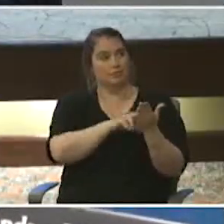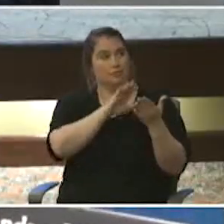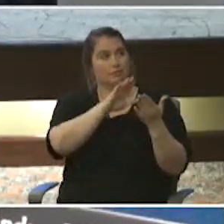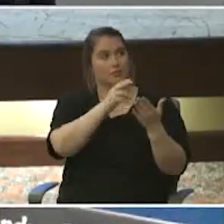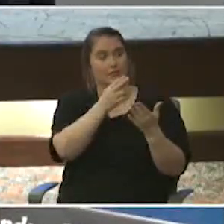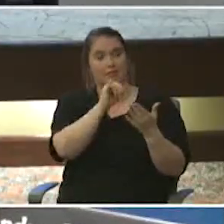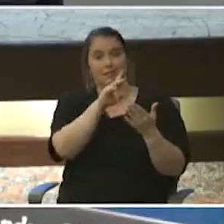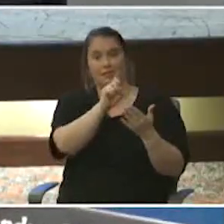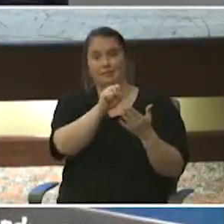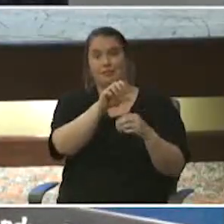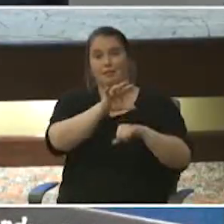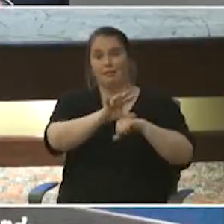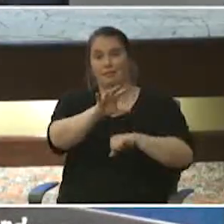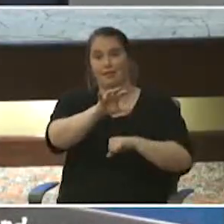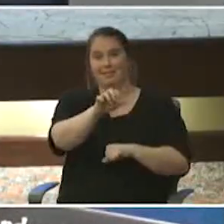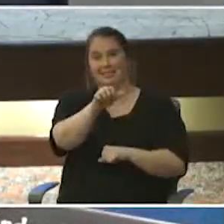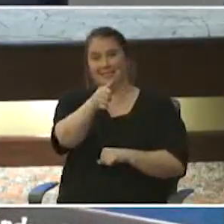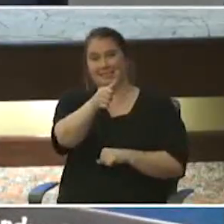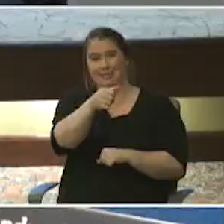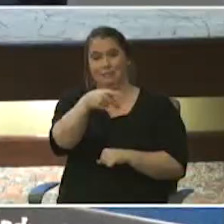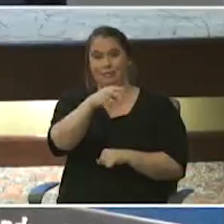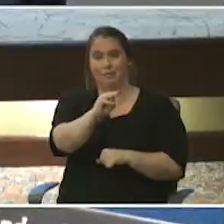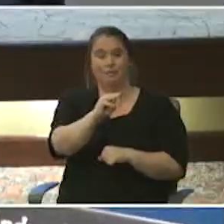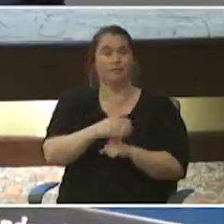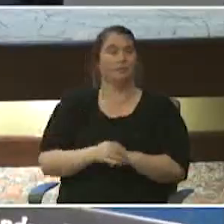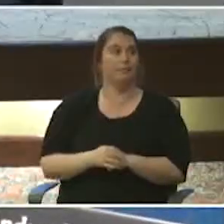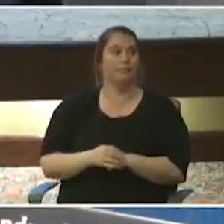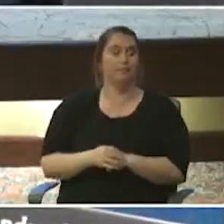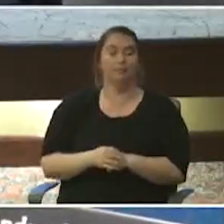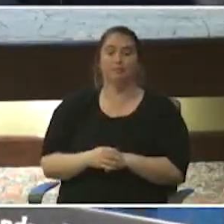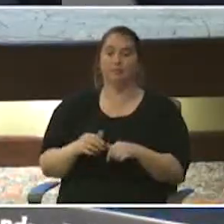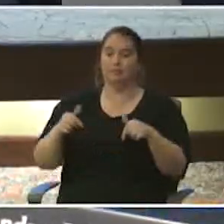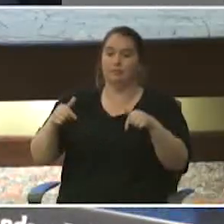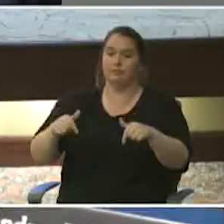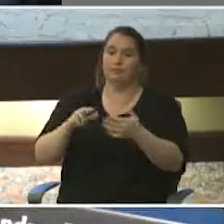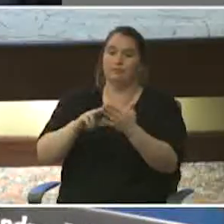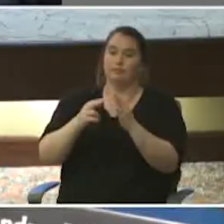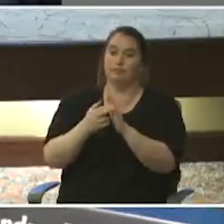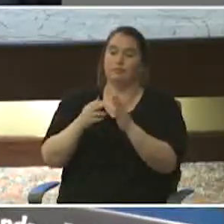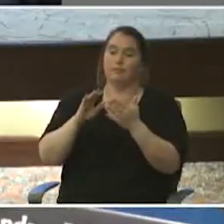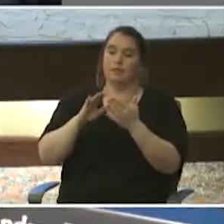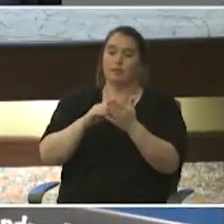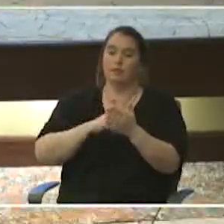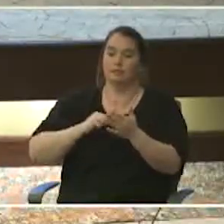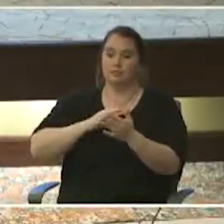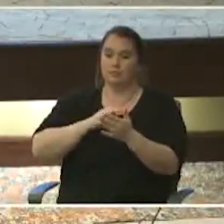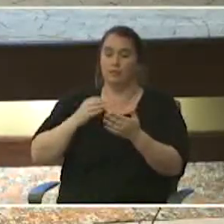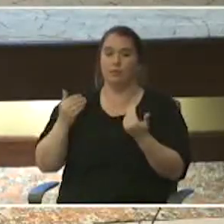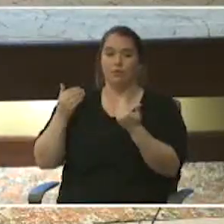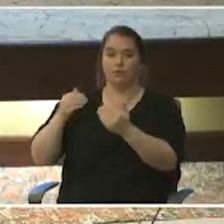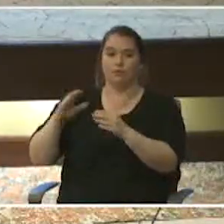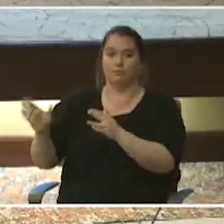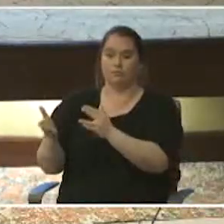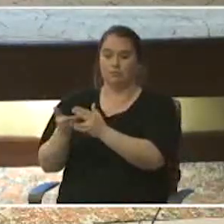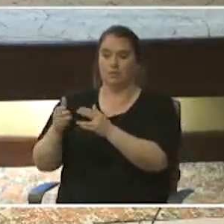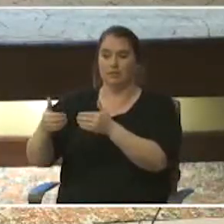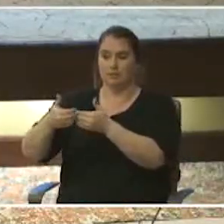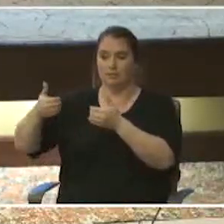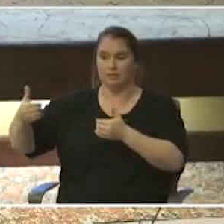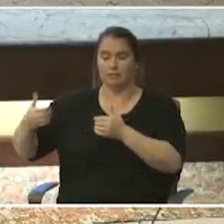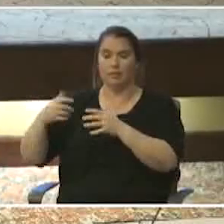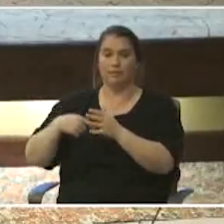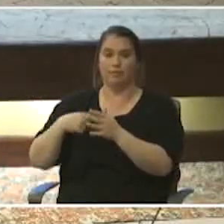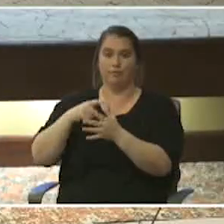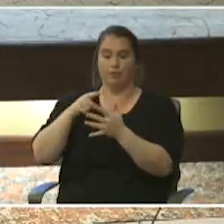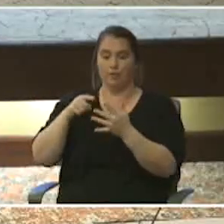at 5:10 PM. Notice is hereby given that the City Council will go into executive session in accordance with the following